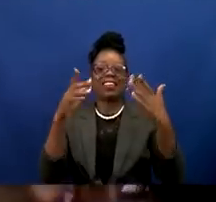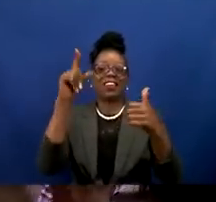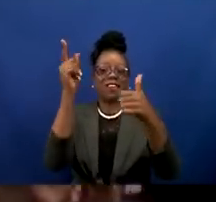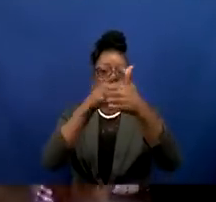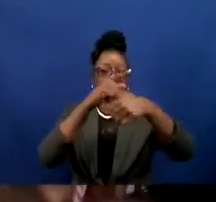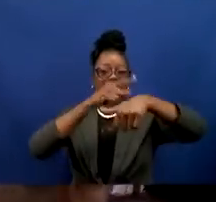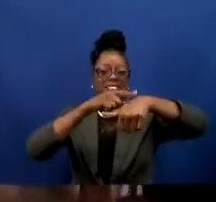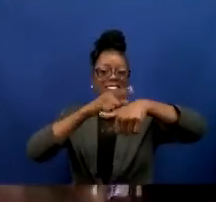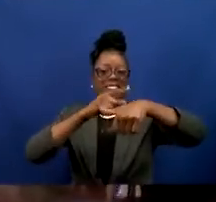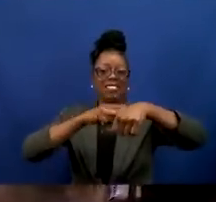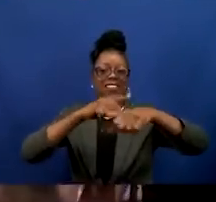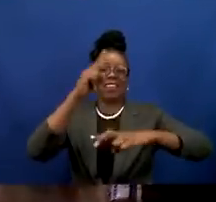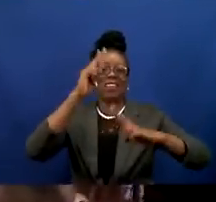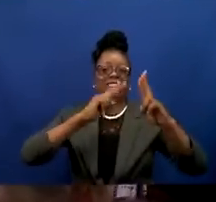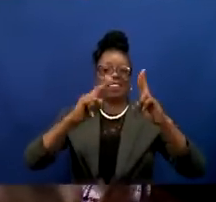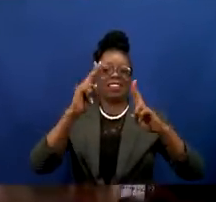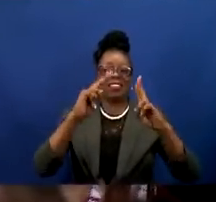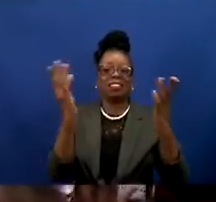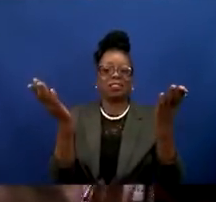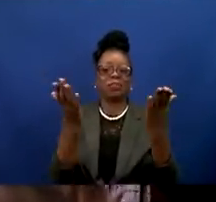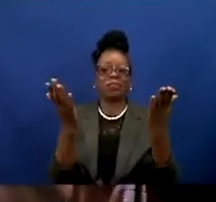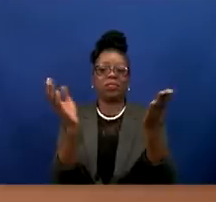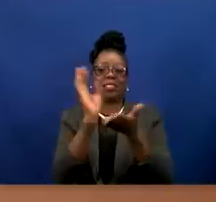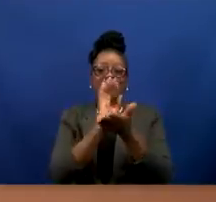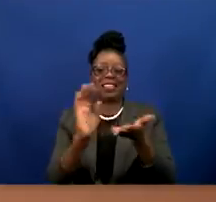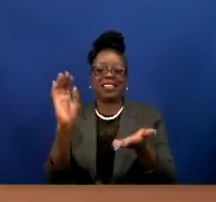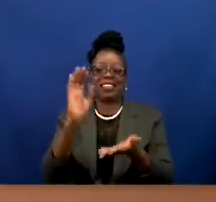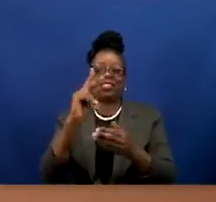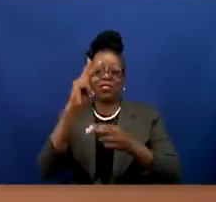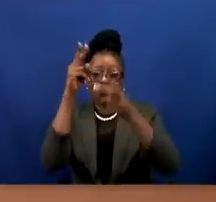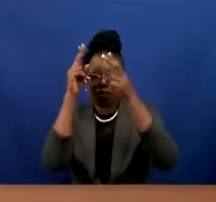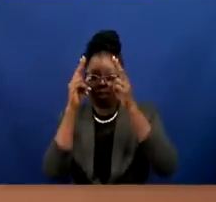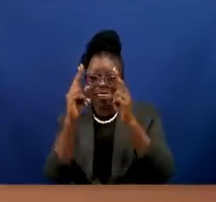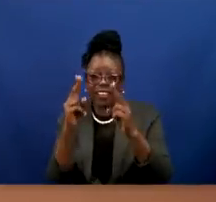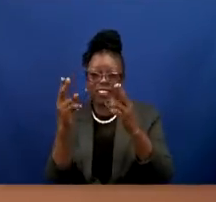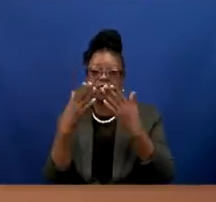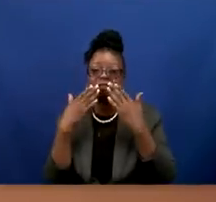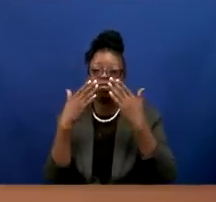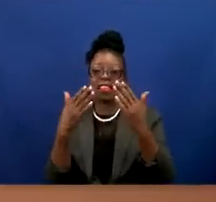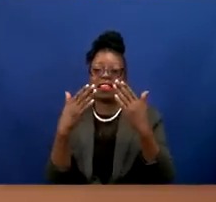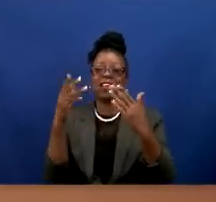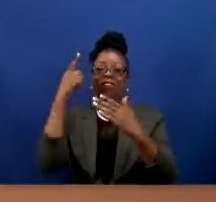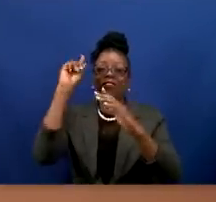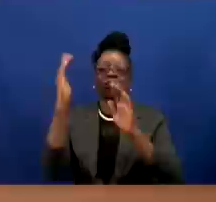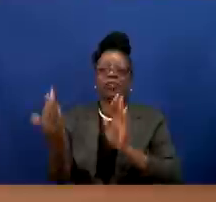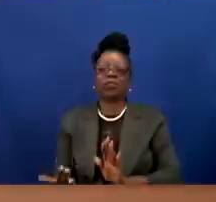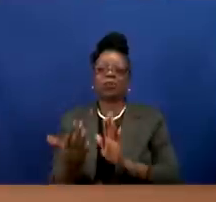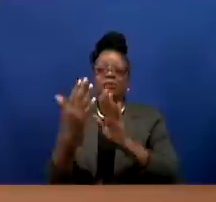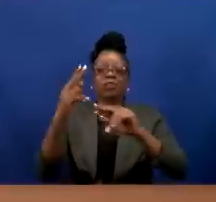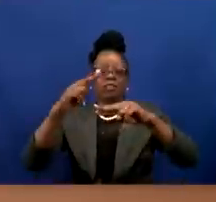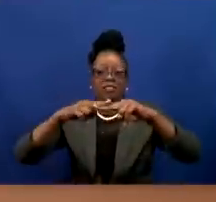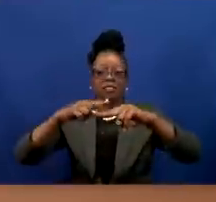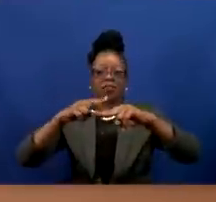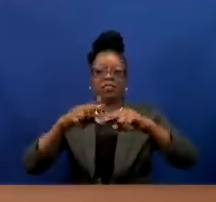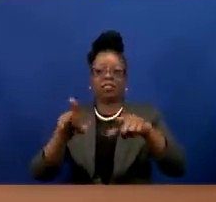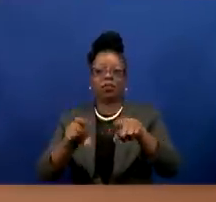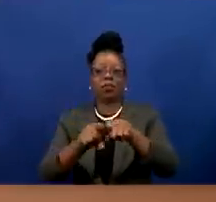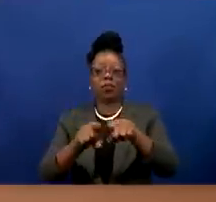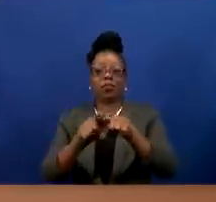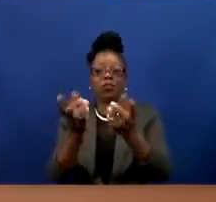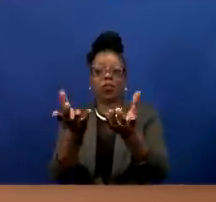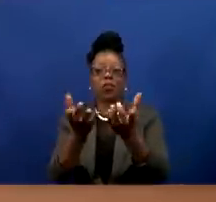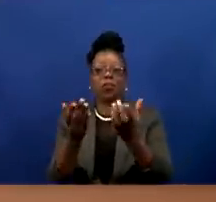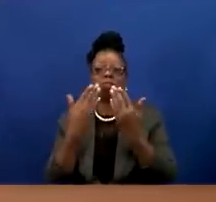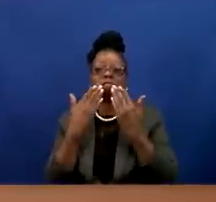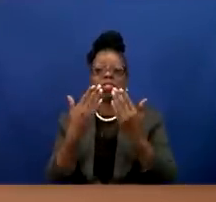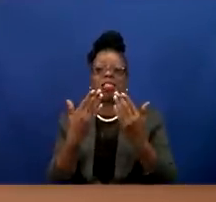present in the cathedral with us on this Lord's Day. We honor you and thank God for your presence among us. You may be seated. We likewise want to thank God for all of